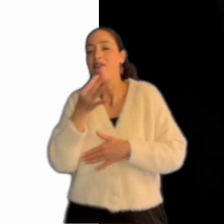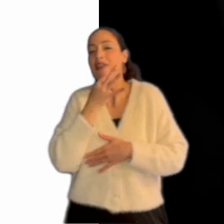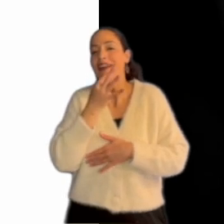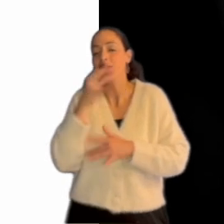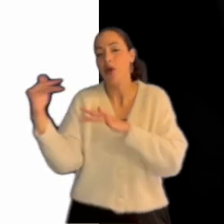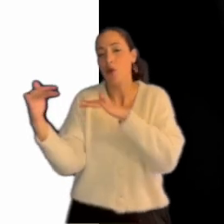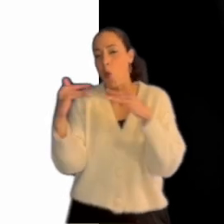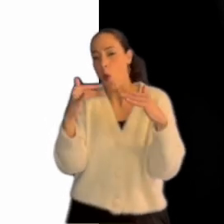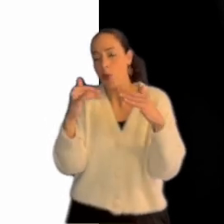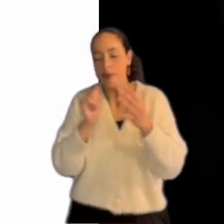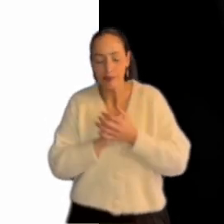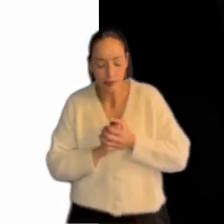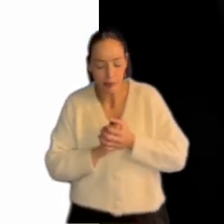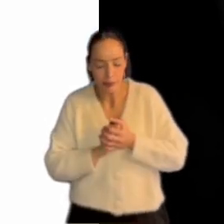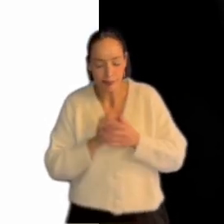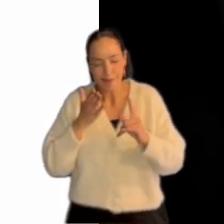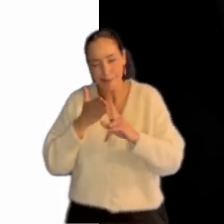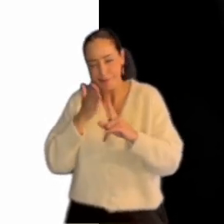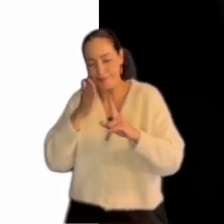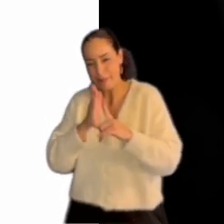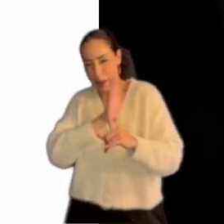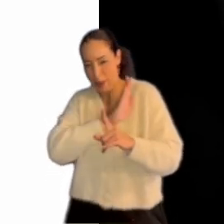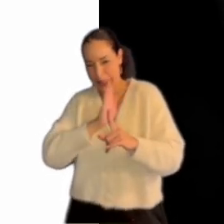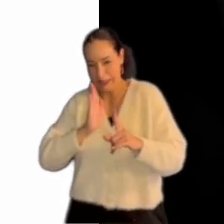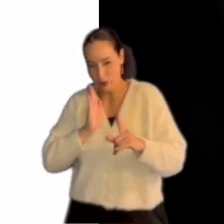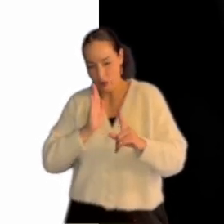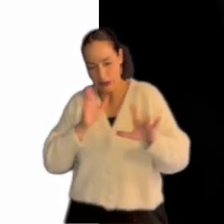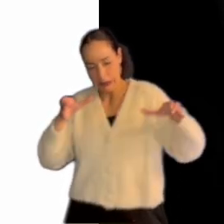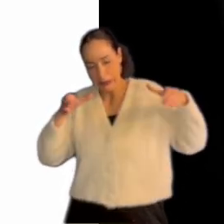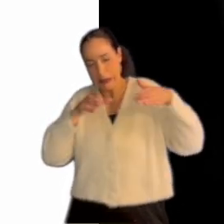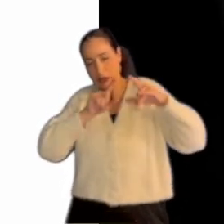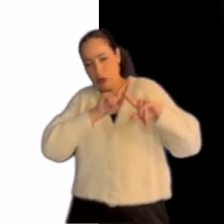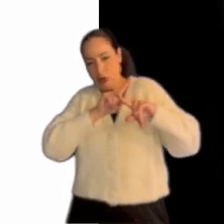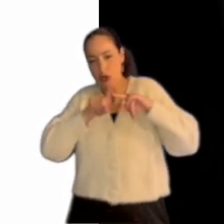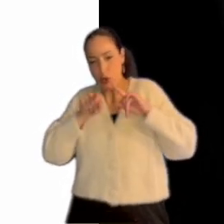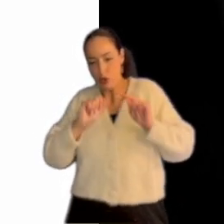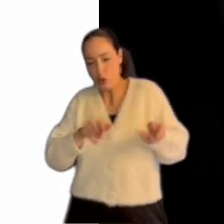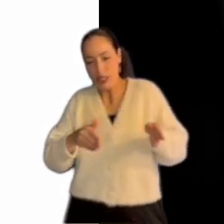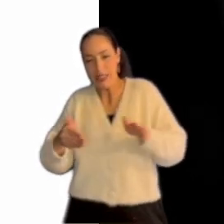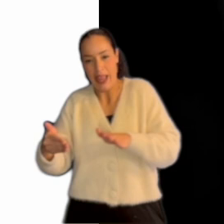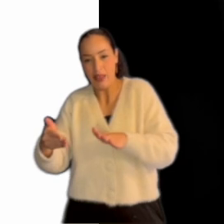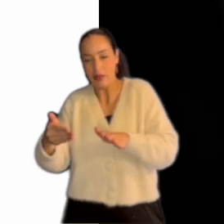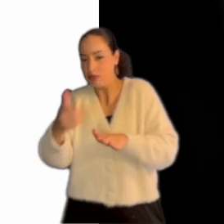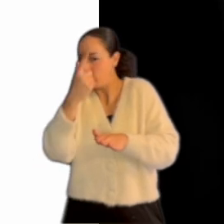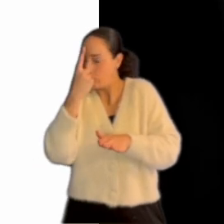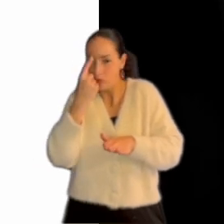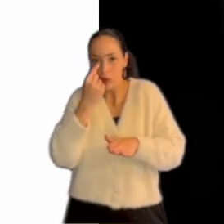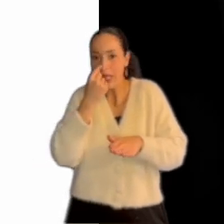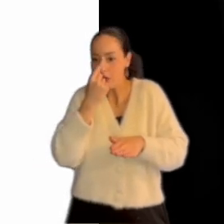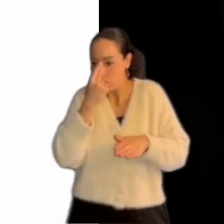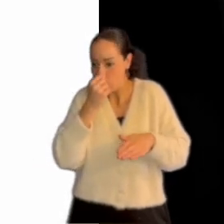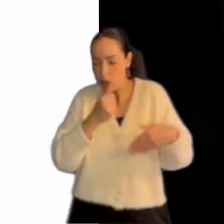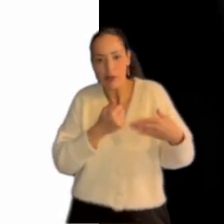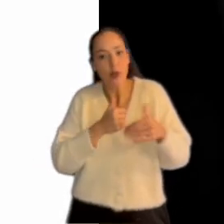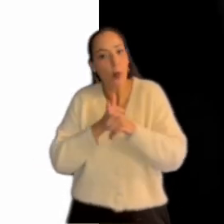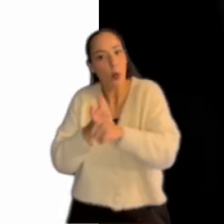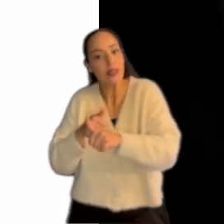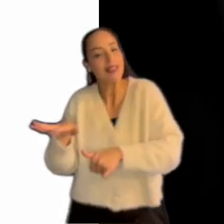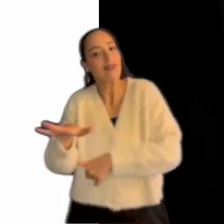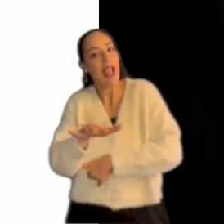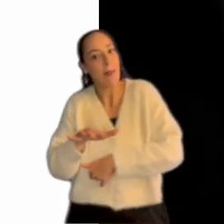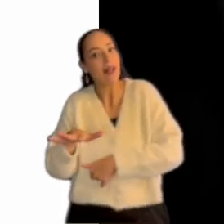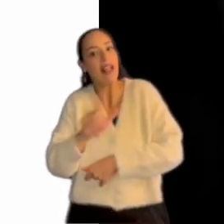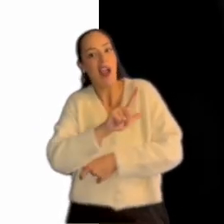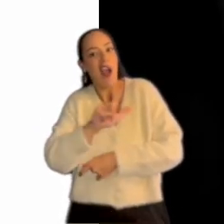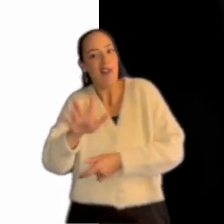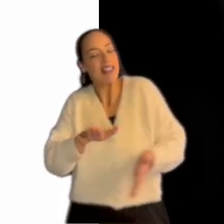witnessed firsthand how the military's response to a death had the potential to provide the bereaved family with much needed comfort and support.